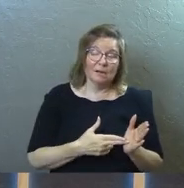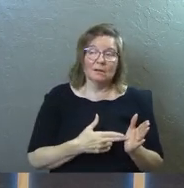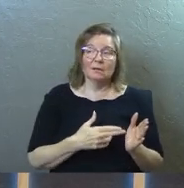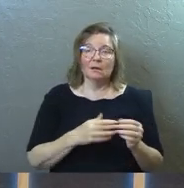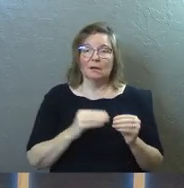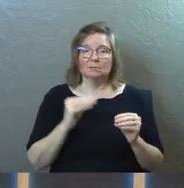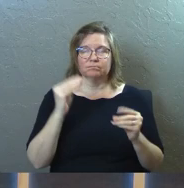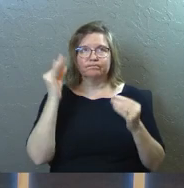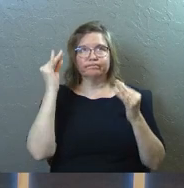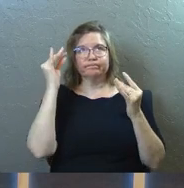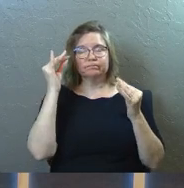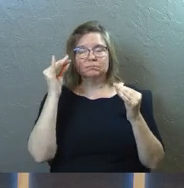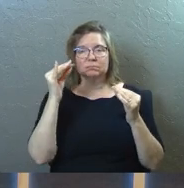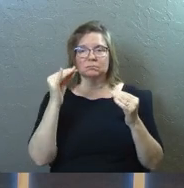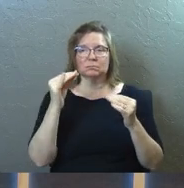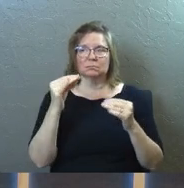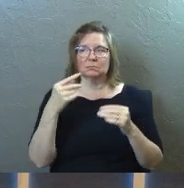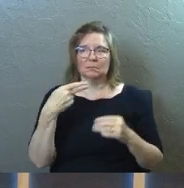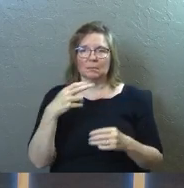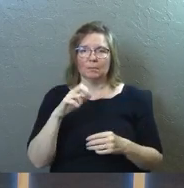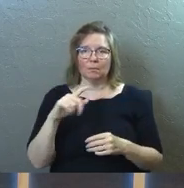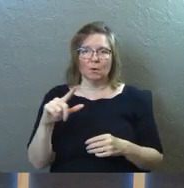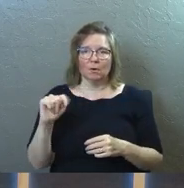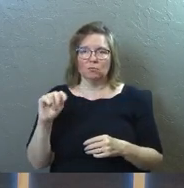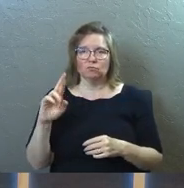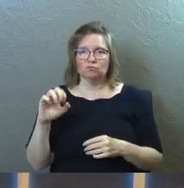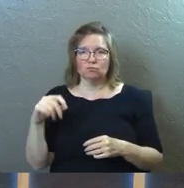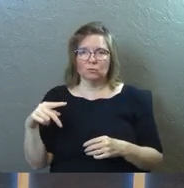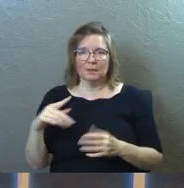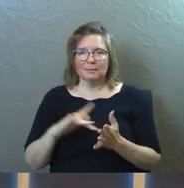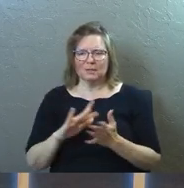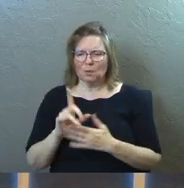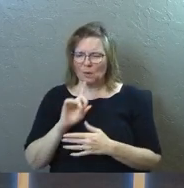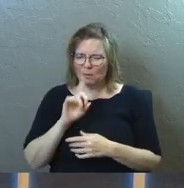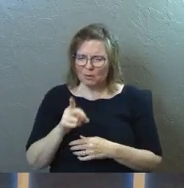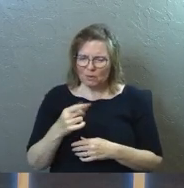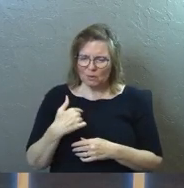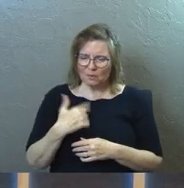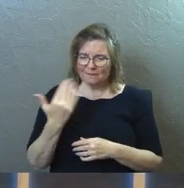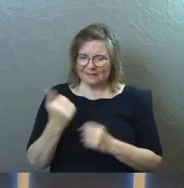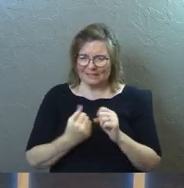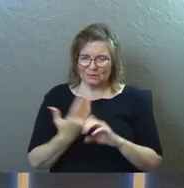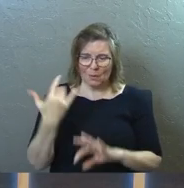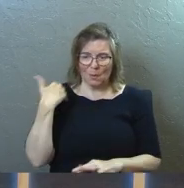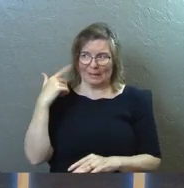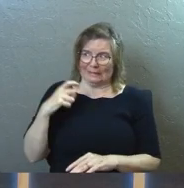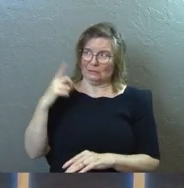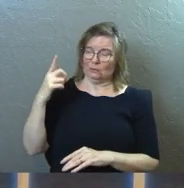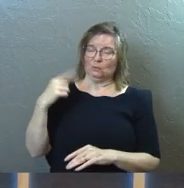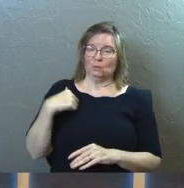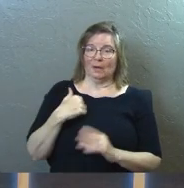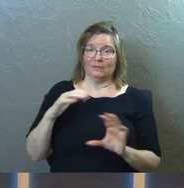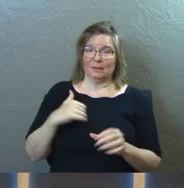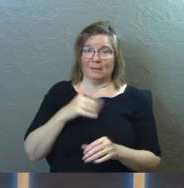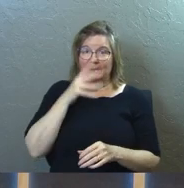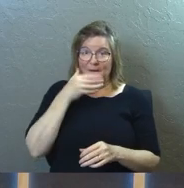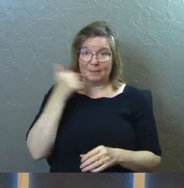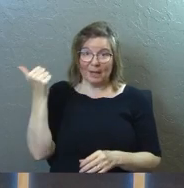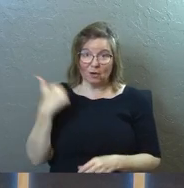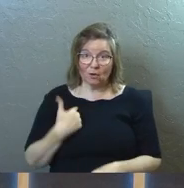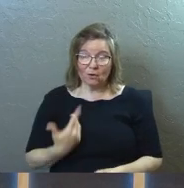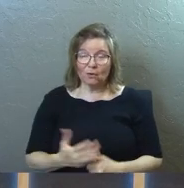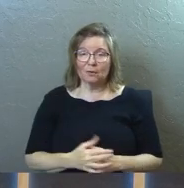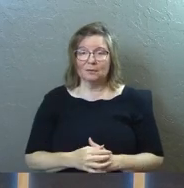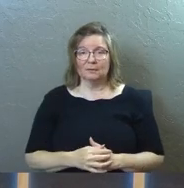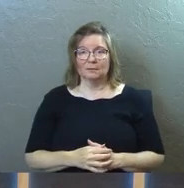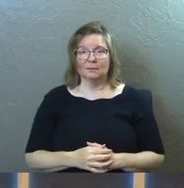putting this together, I'm like, God, Paul Tripp and Jesus, where were you guys 15 years ago so I would have done my parenting better?